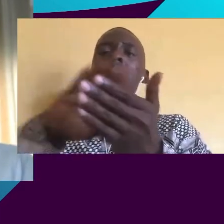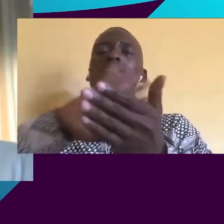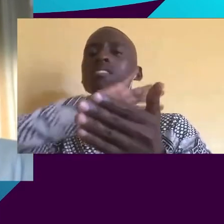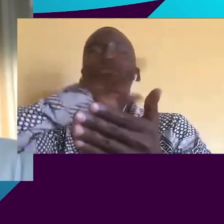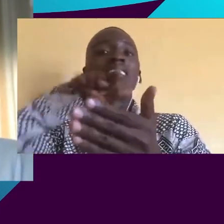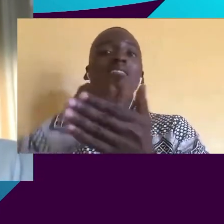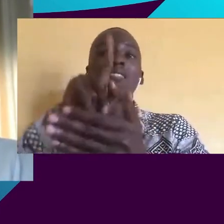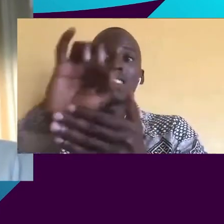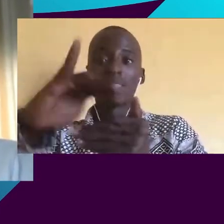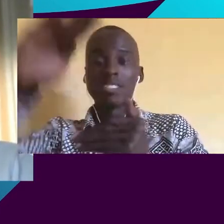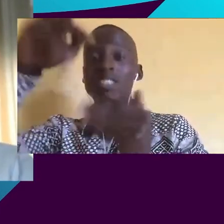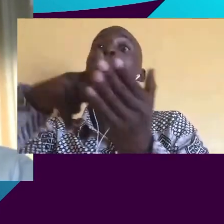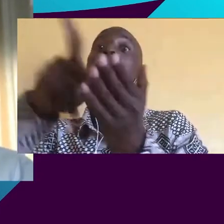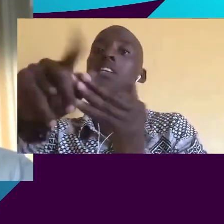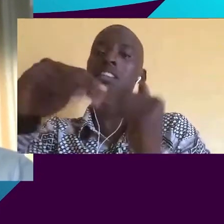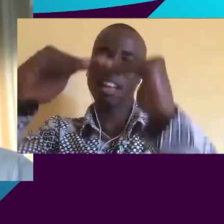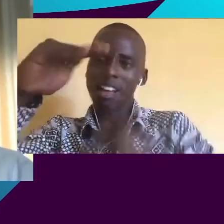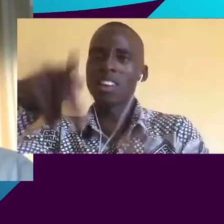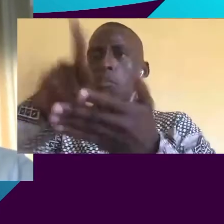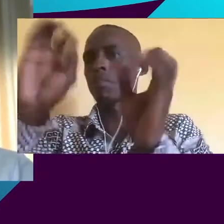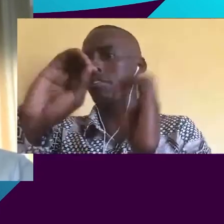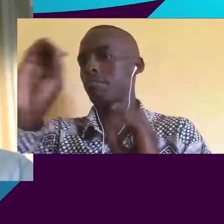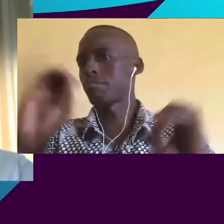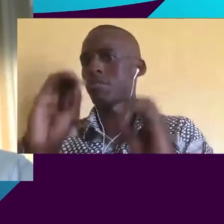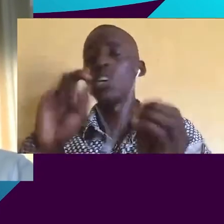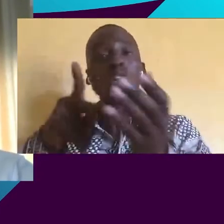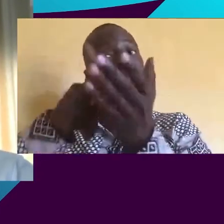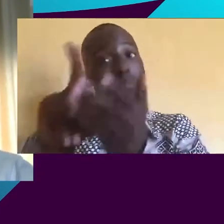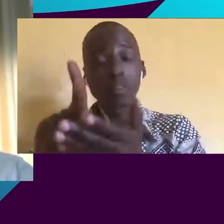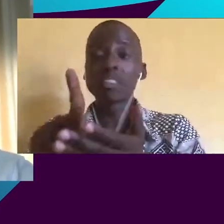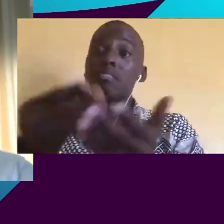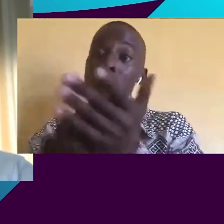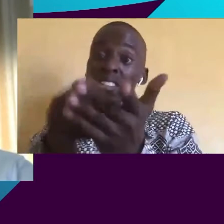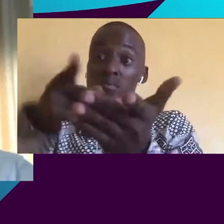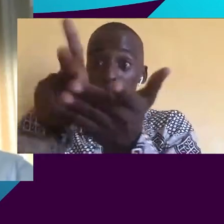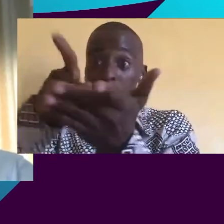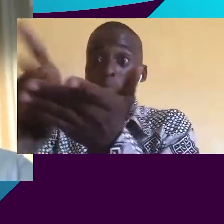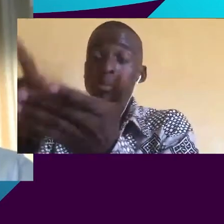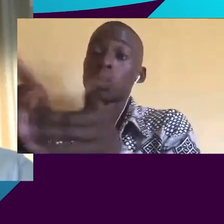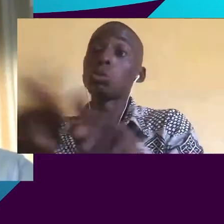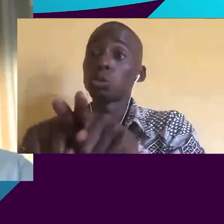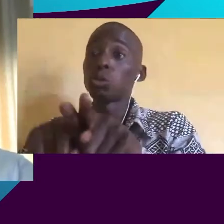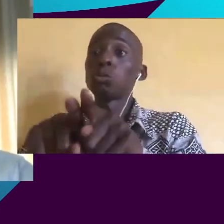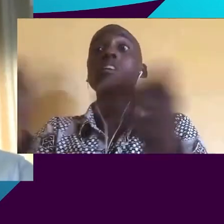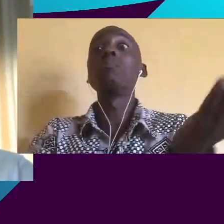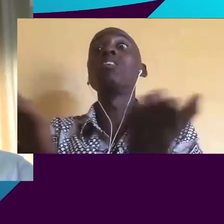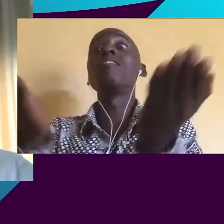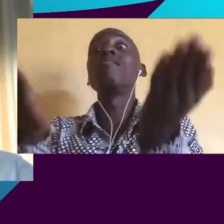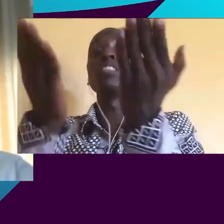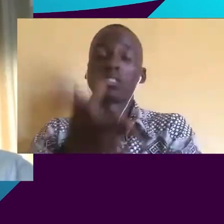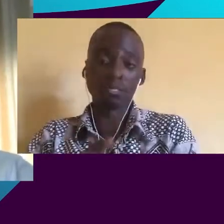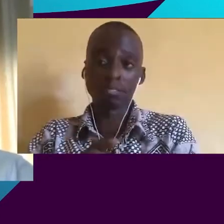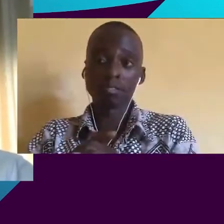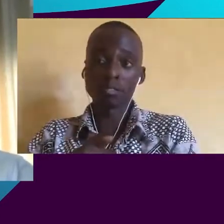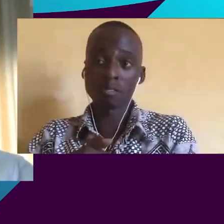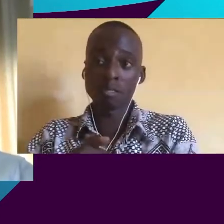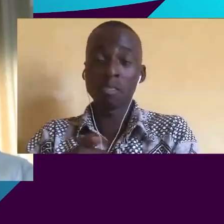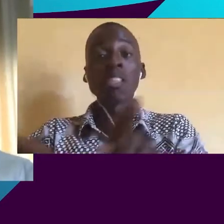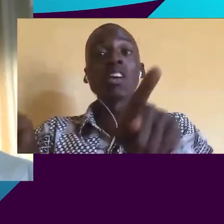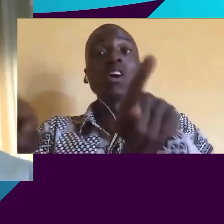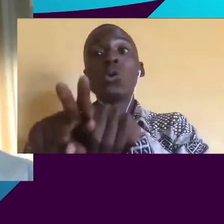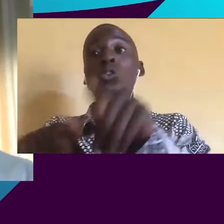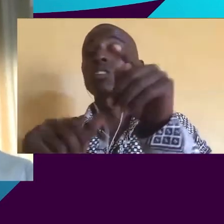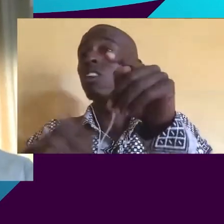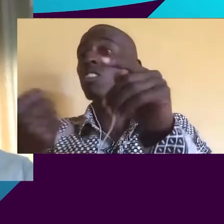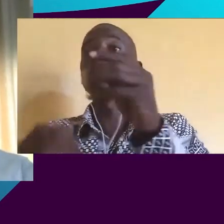Of course, we remunerate, and this remuneration is also a motivation to them. And there is also opportunity, you know, football, when